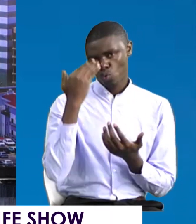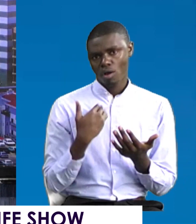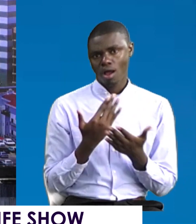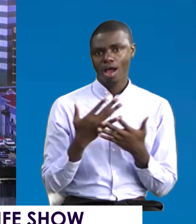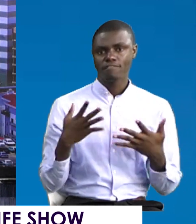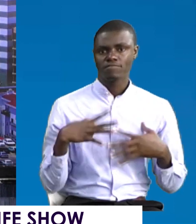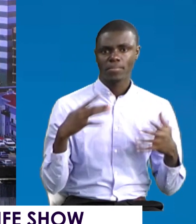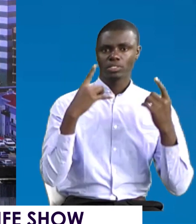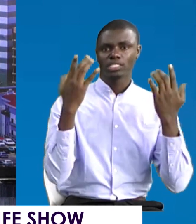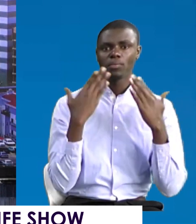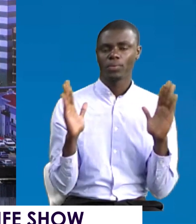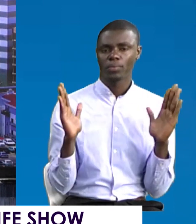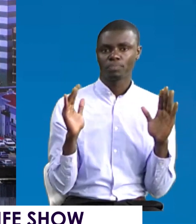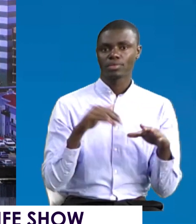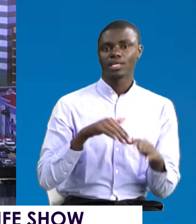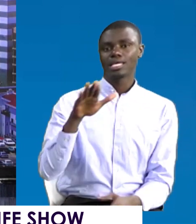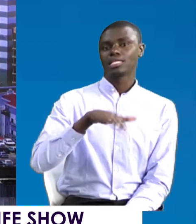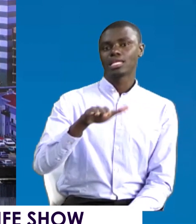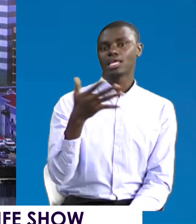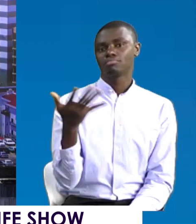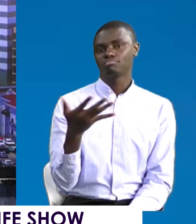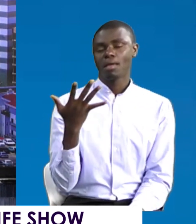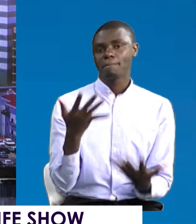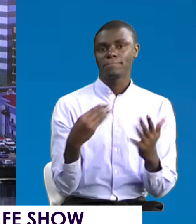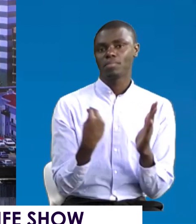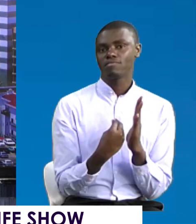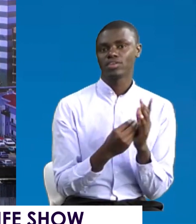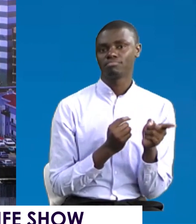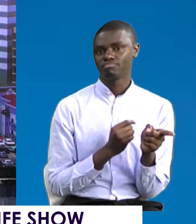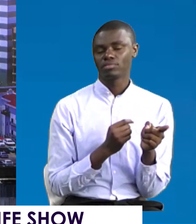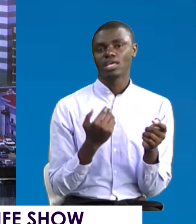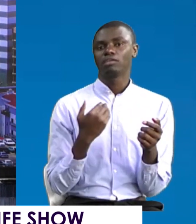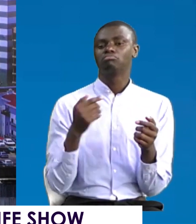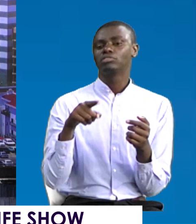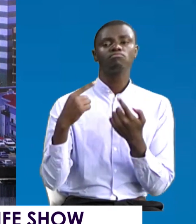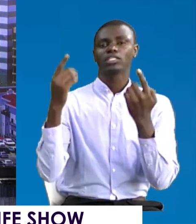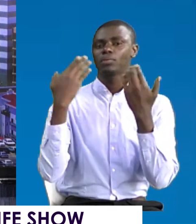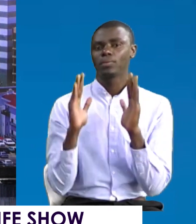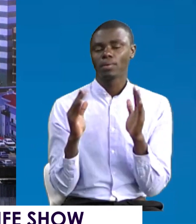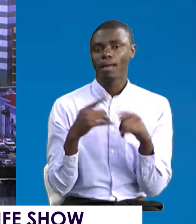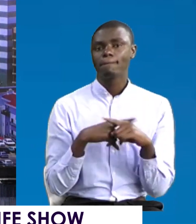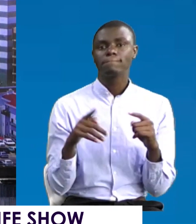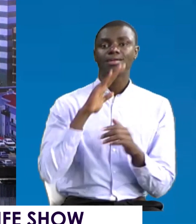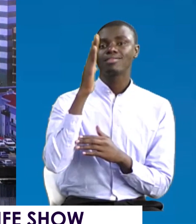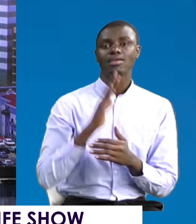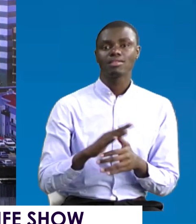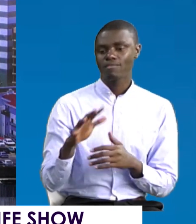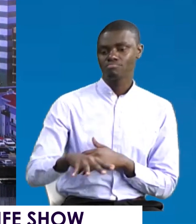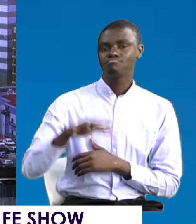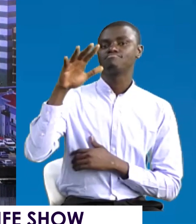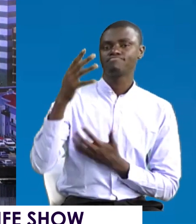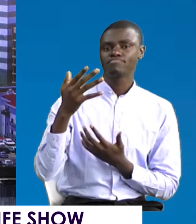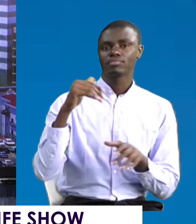that are successful in an area of maybe finances. They are so successful, but they never were raised